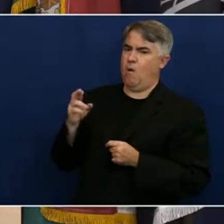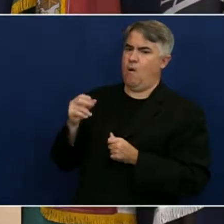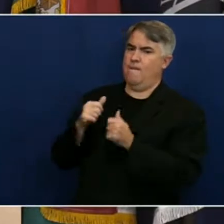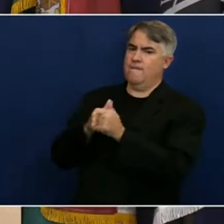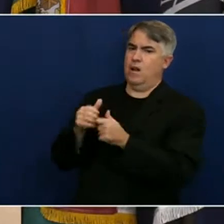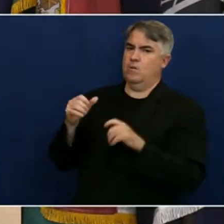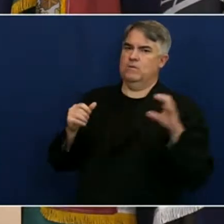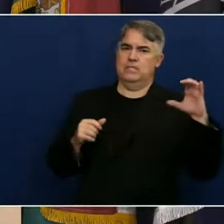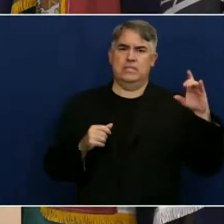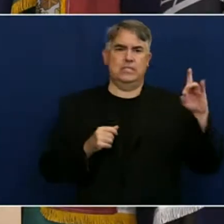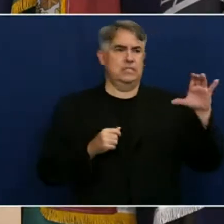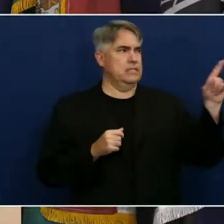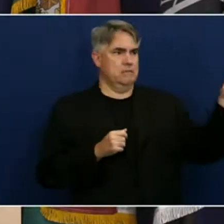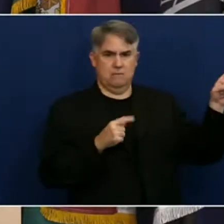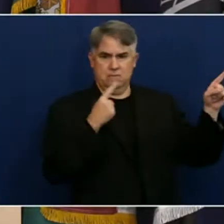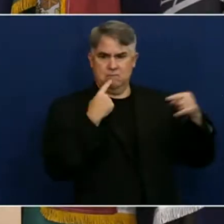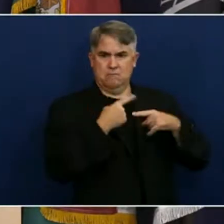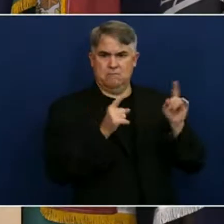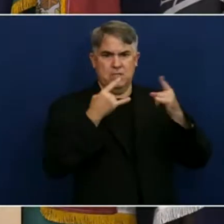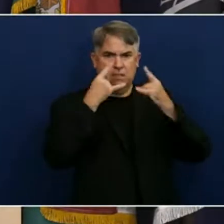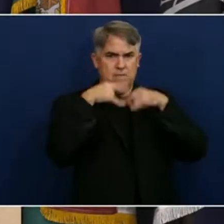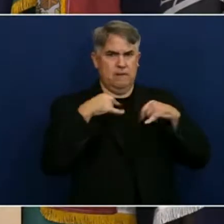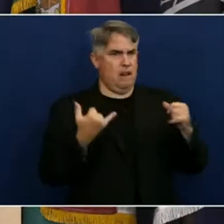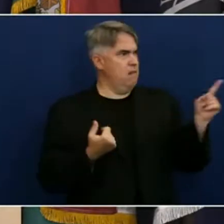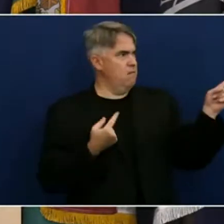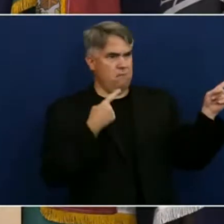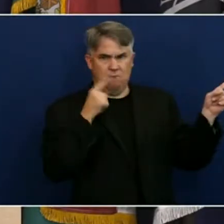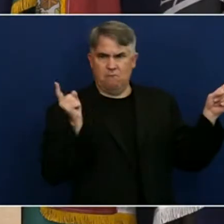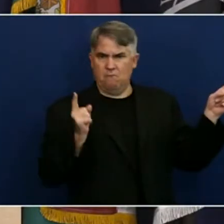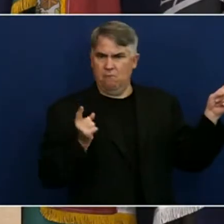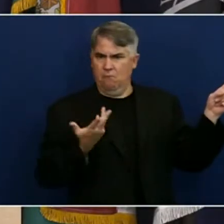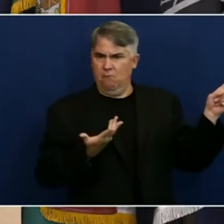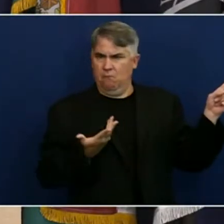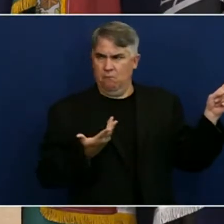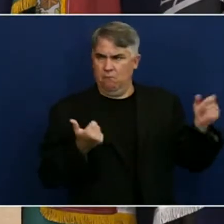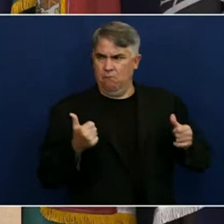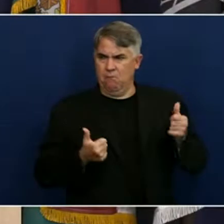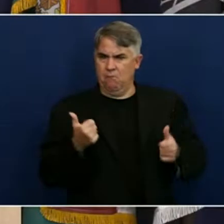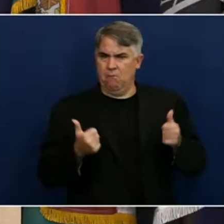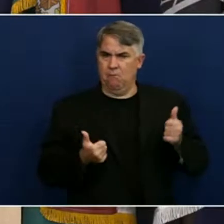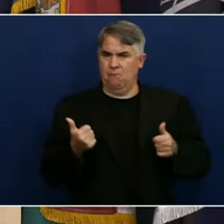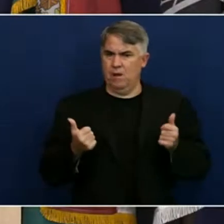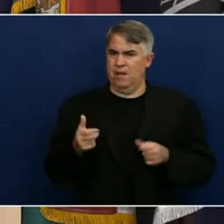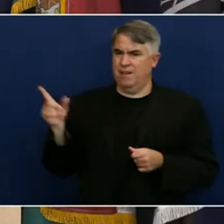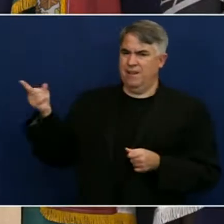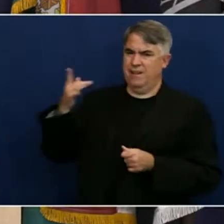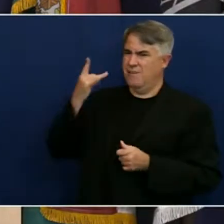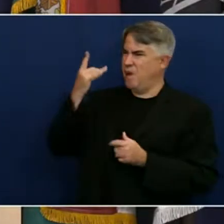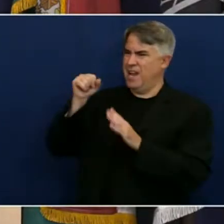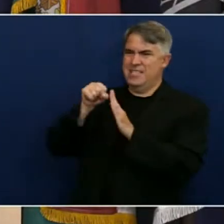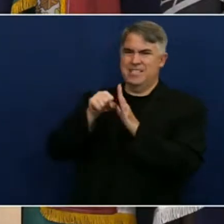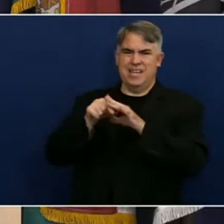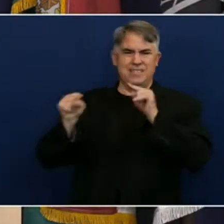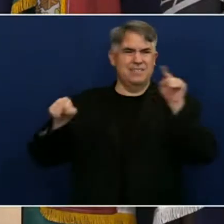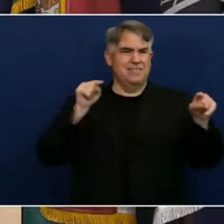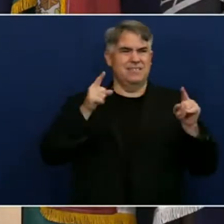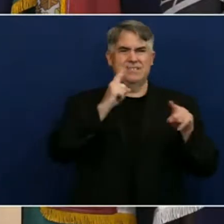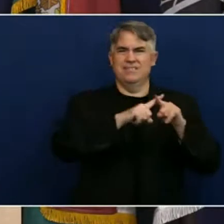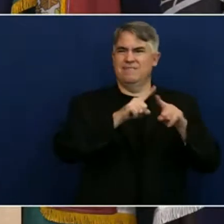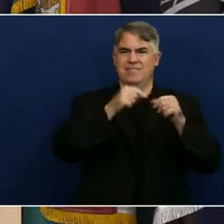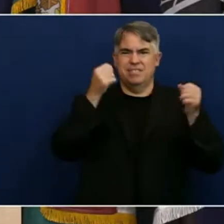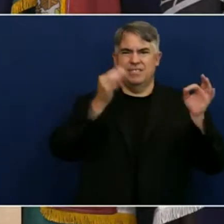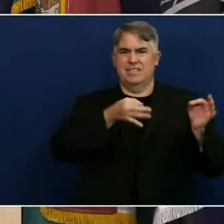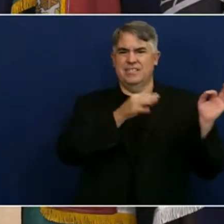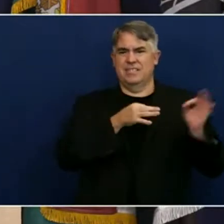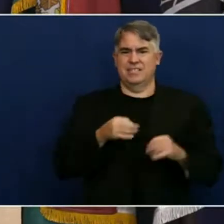vaccinated people can lose the masks in most situations? And why do you feel so many states are split on this decision? Well, the county is going to follow